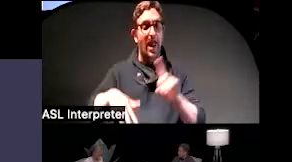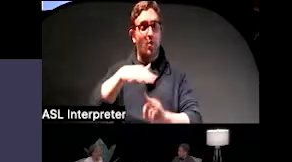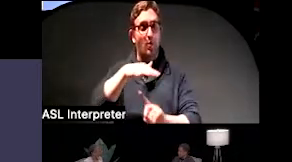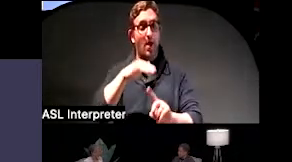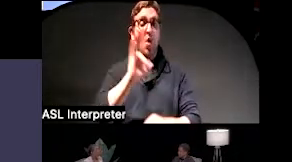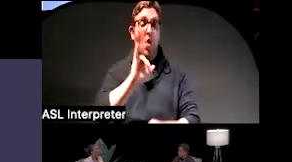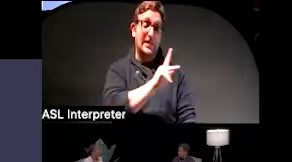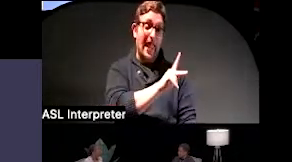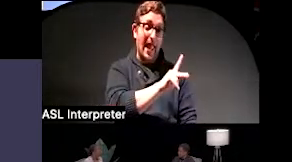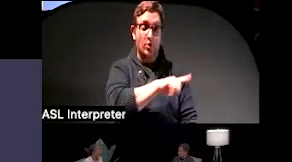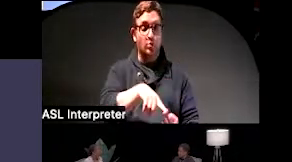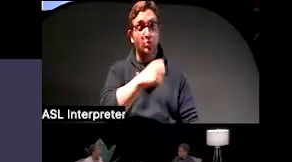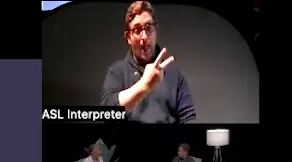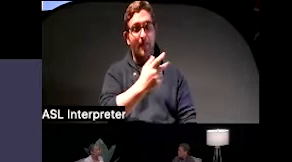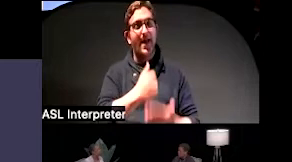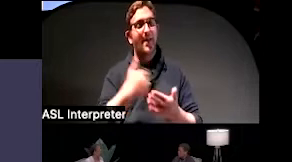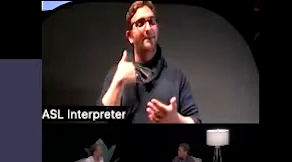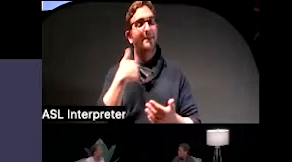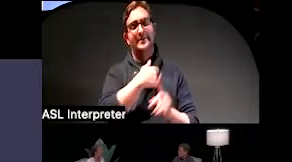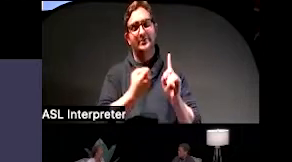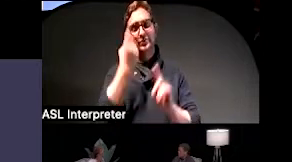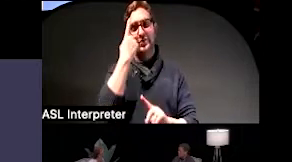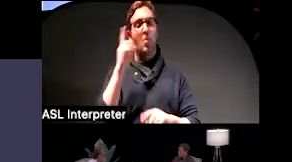K-12 landscape, and help us understand where we